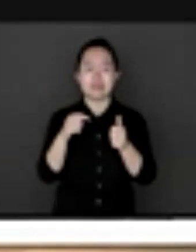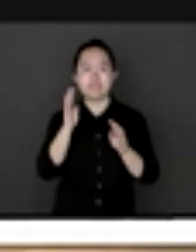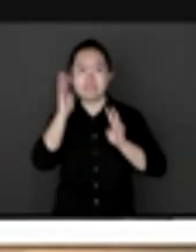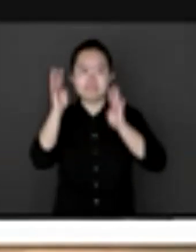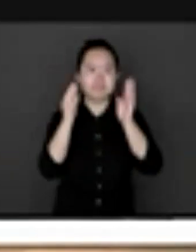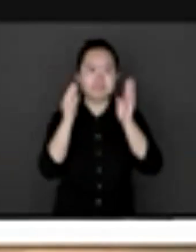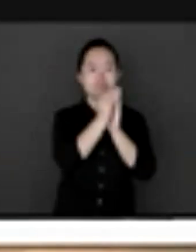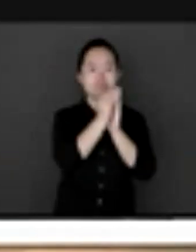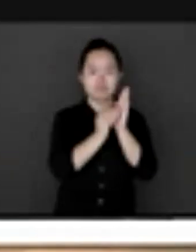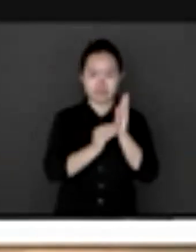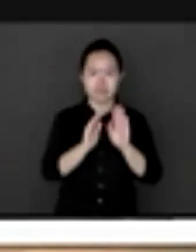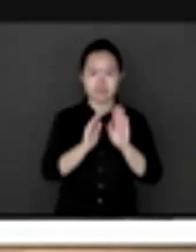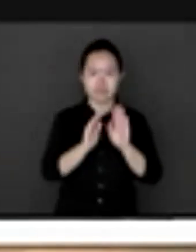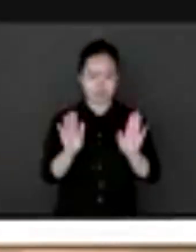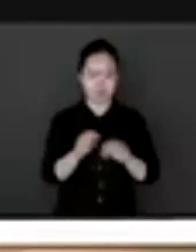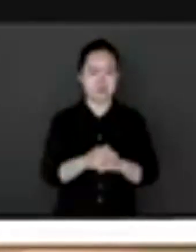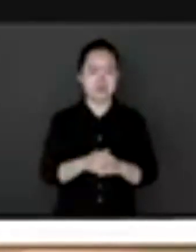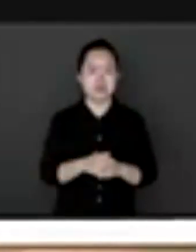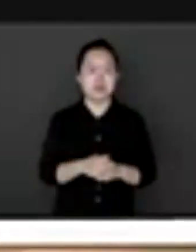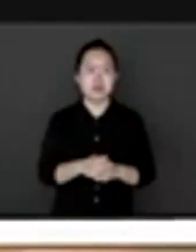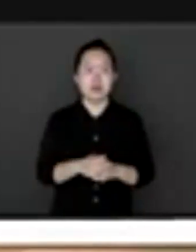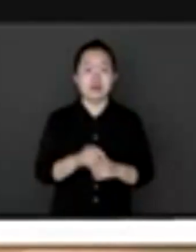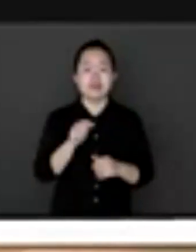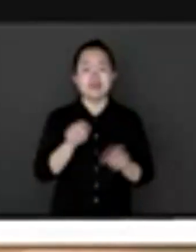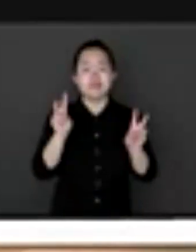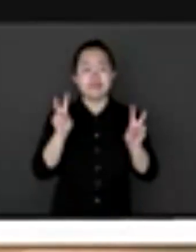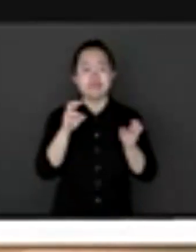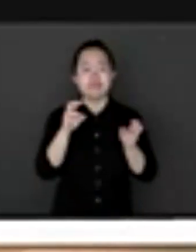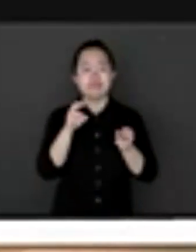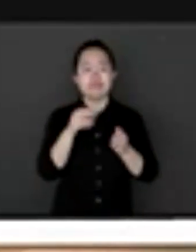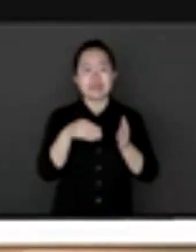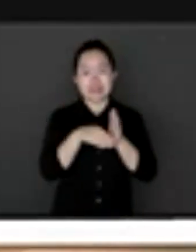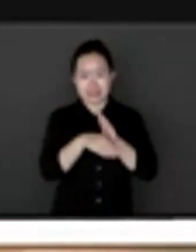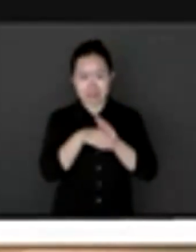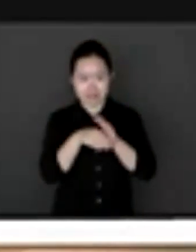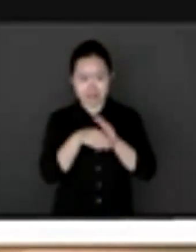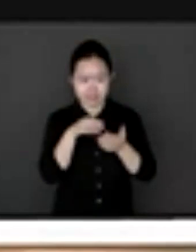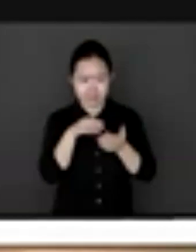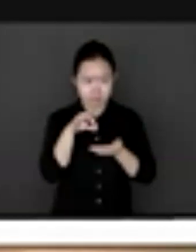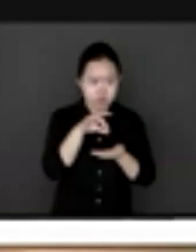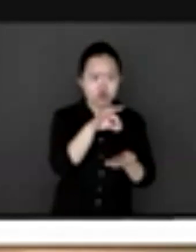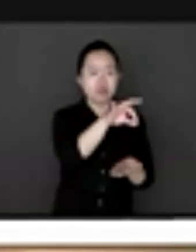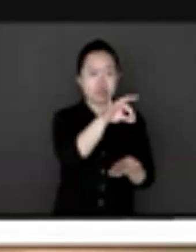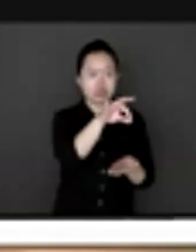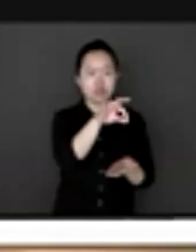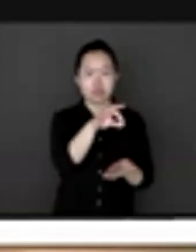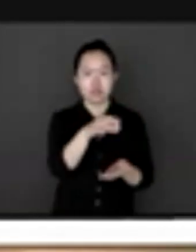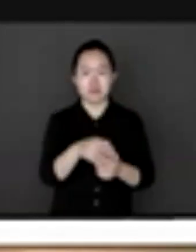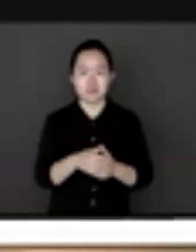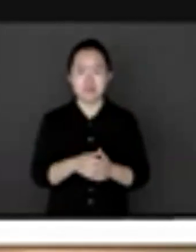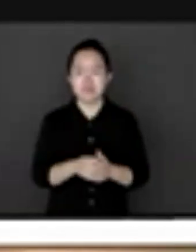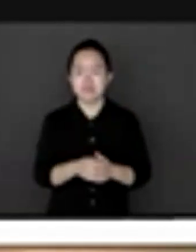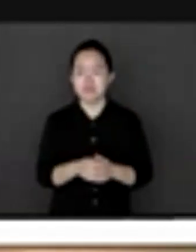the chapter of the digitalization strategy, in which we, among other things, specifically